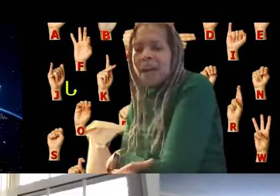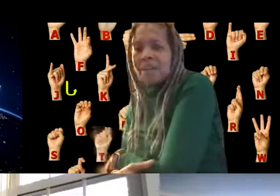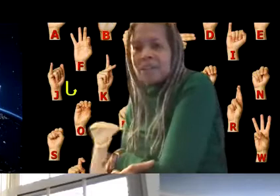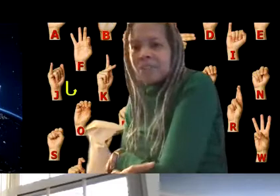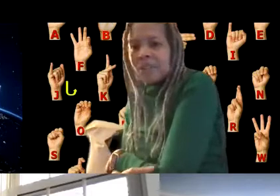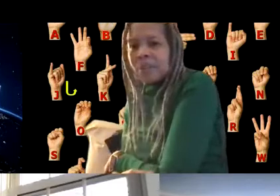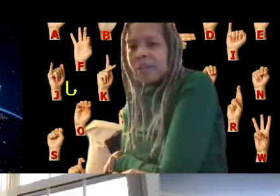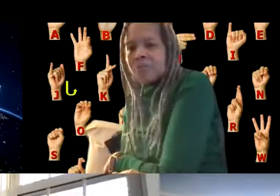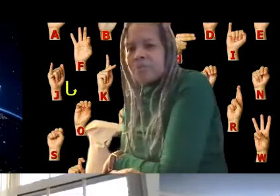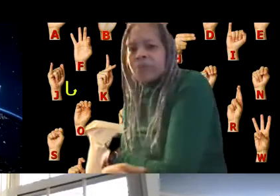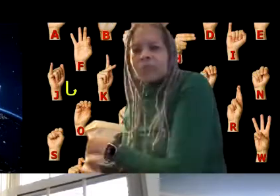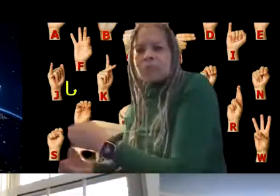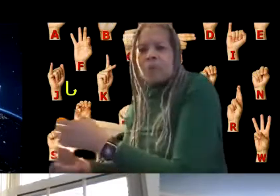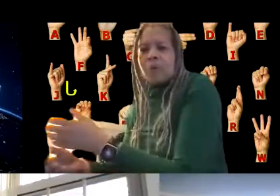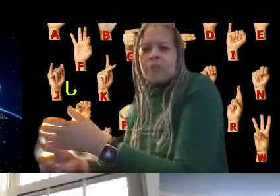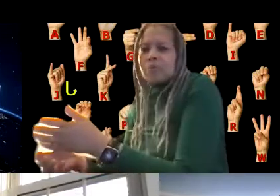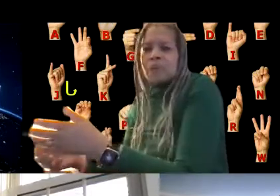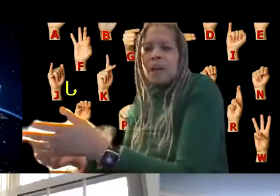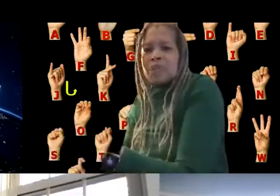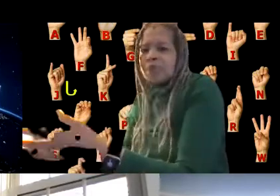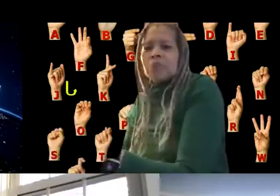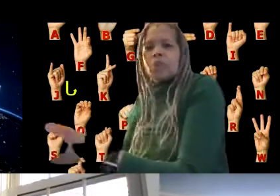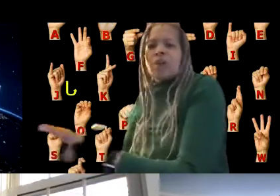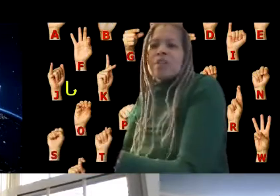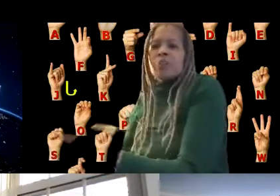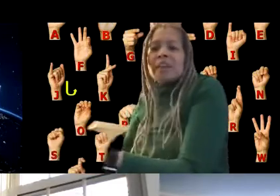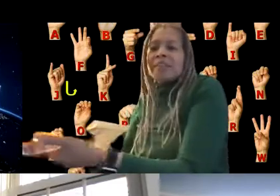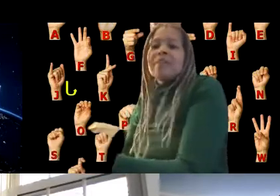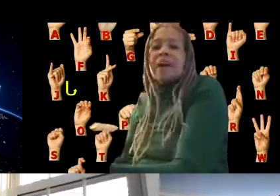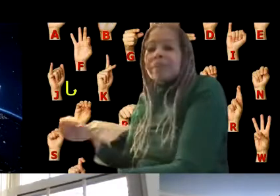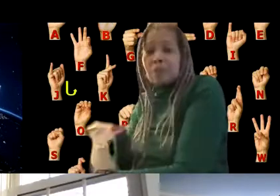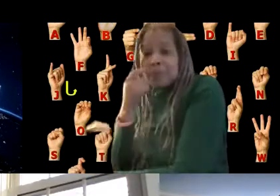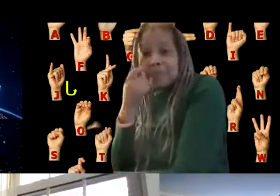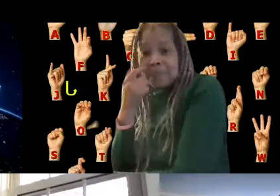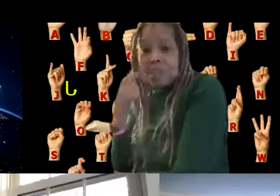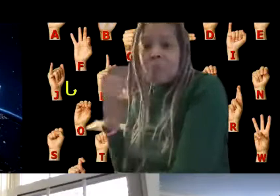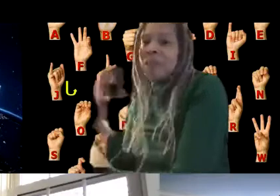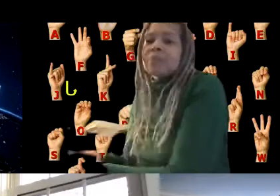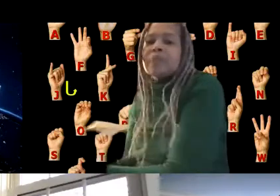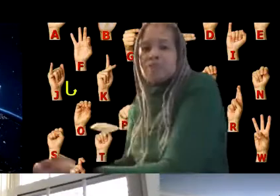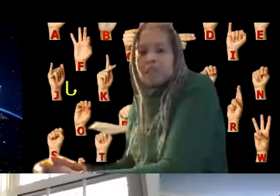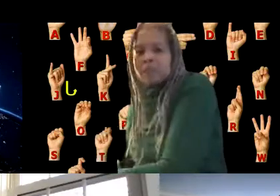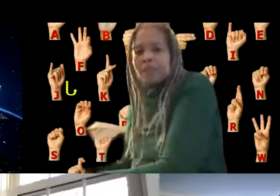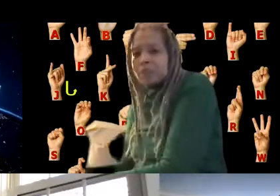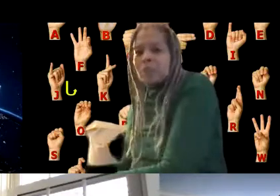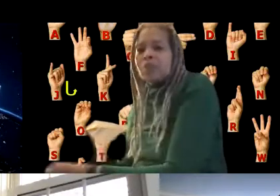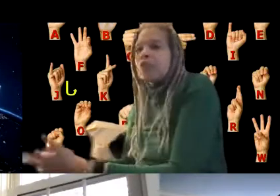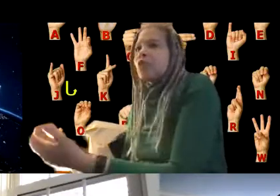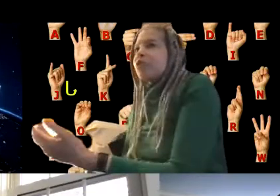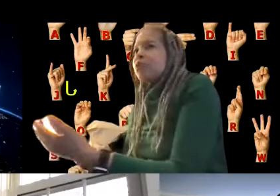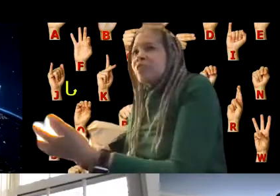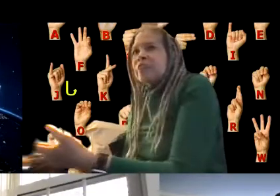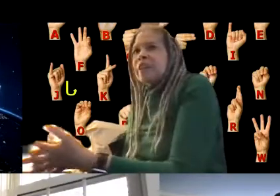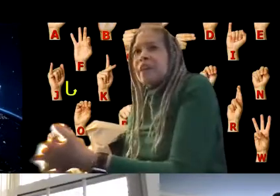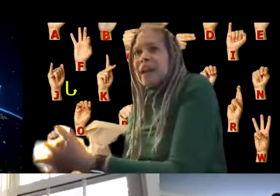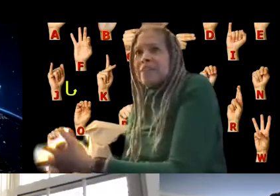old adage I used to hear when I was little, the boy who dies with the most toys win. I don't even know what that means, but that's what I used to hear when I was little. You know, so